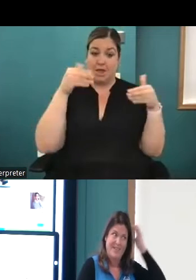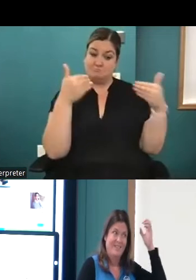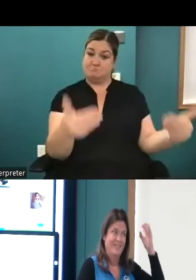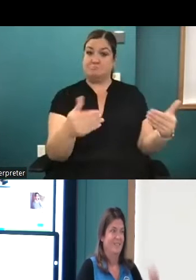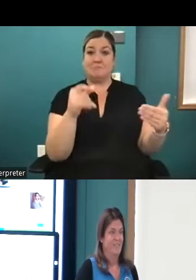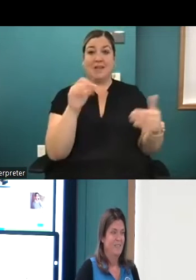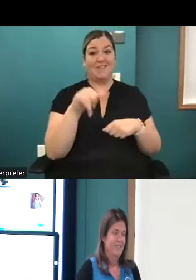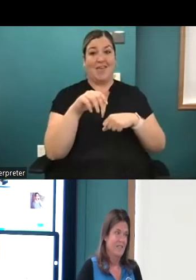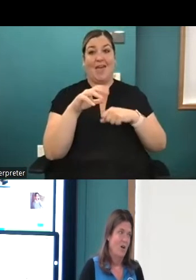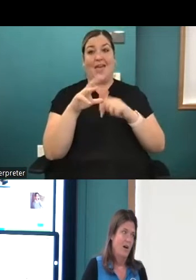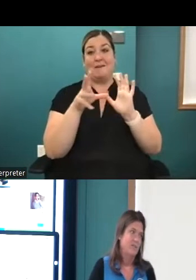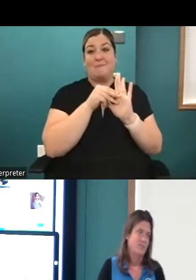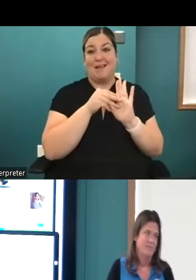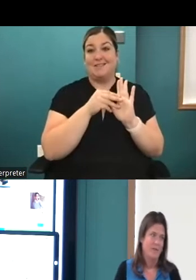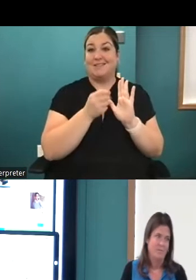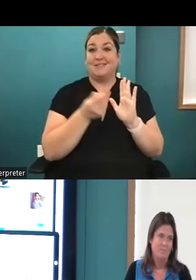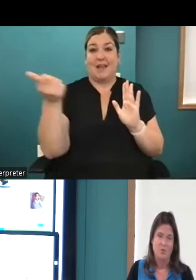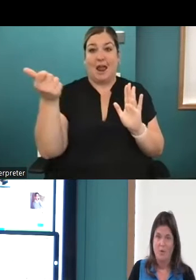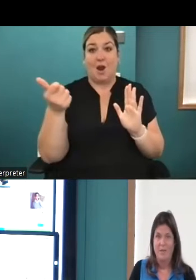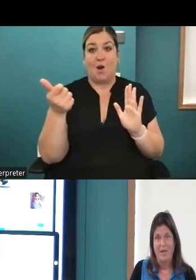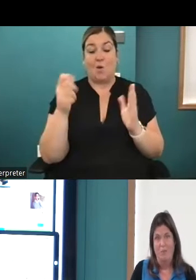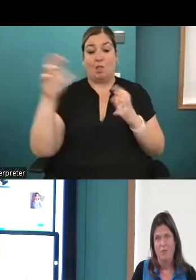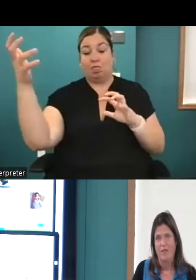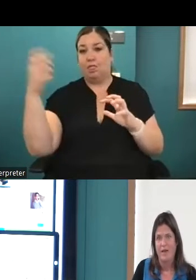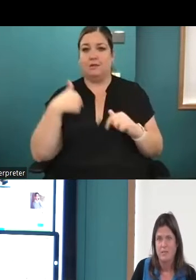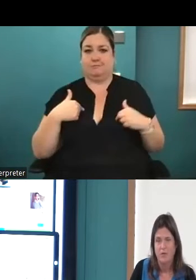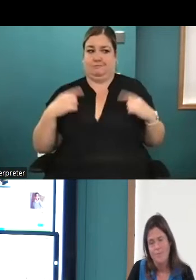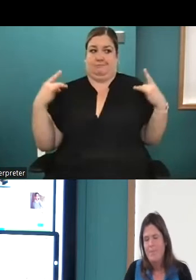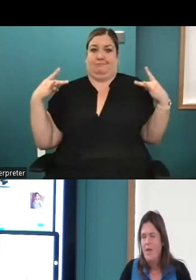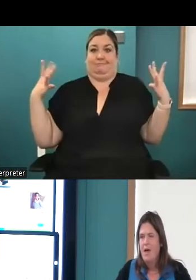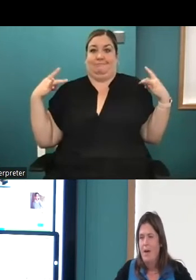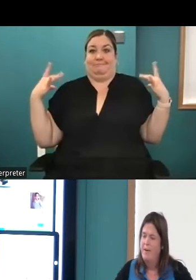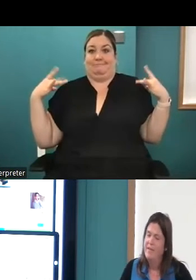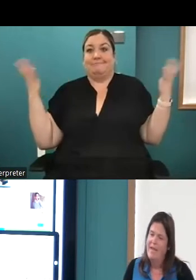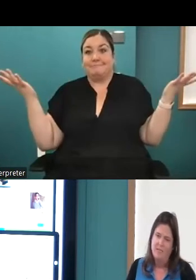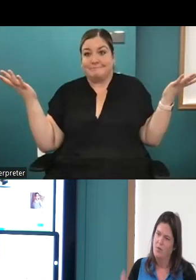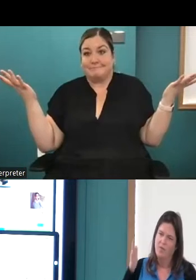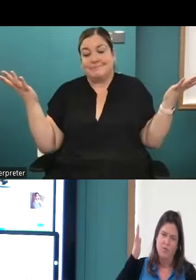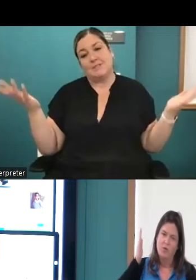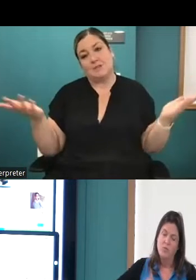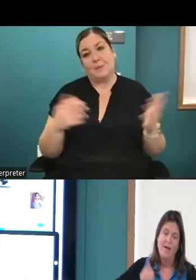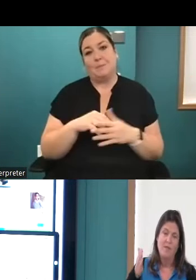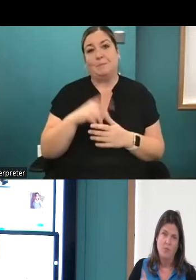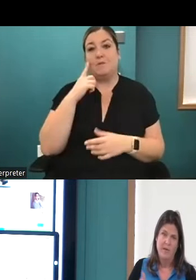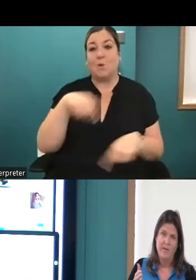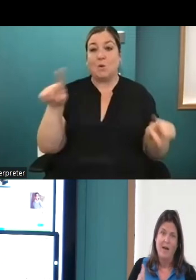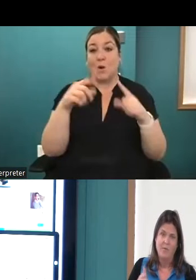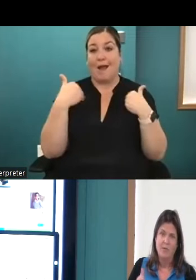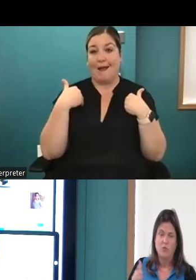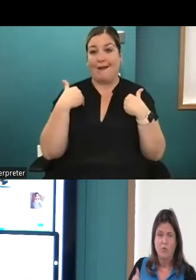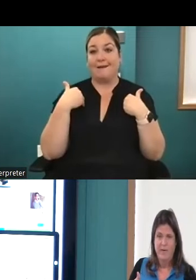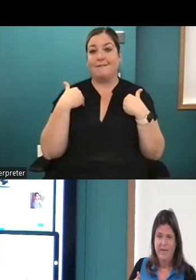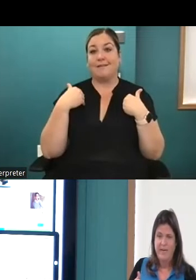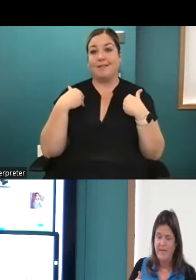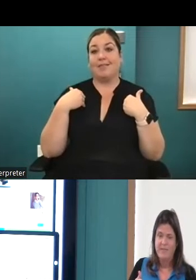magnet does dislodge, they don't want to be liable for that. So, but yeah, so for those who have the high-res